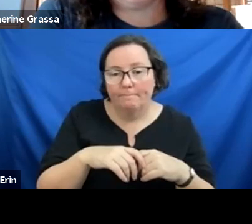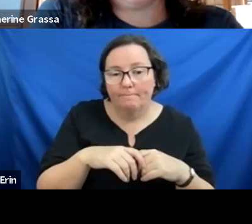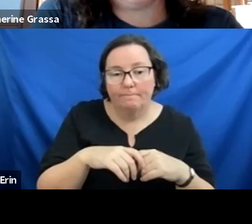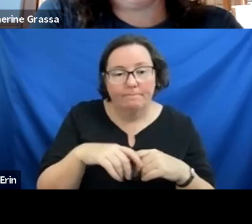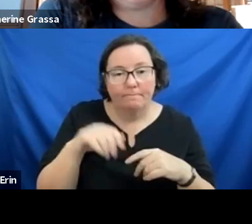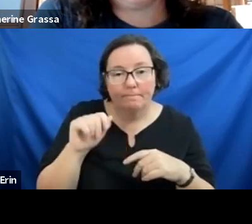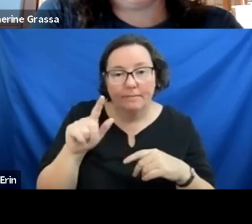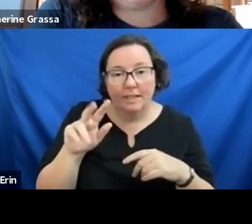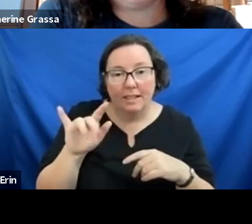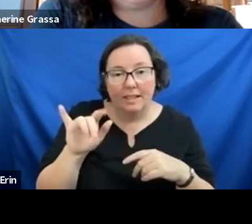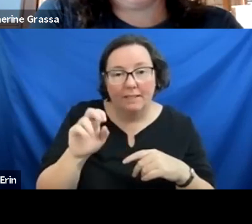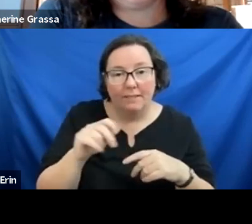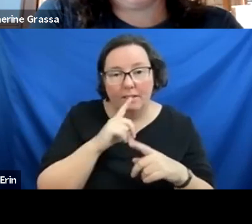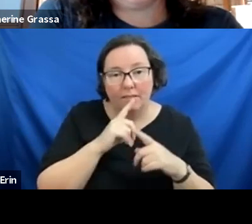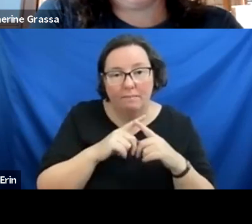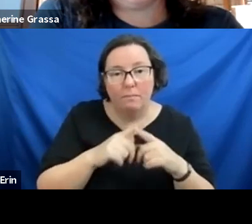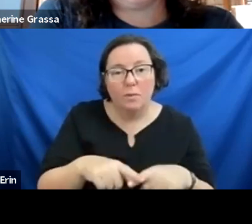Alvin Lee, please unmute yourself.